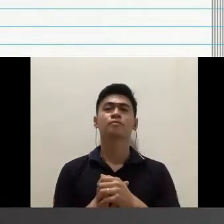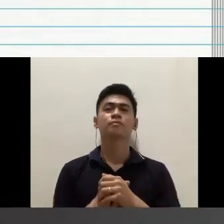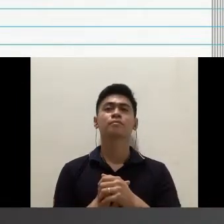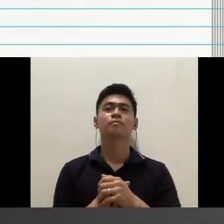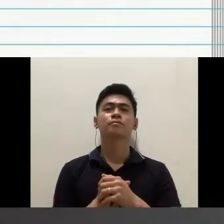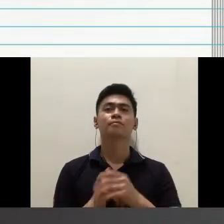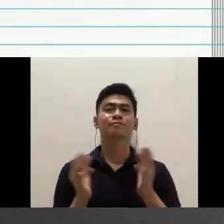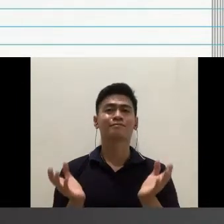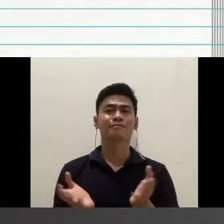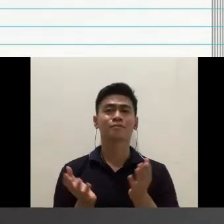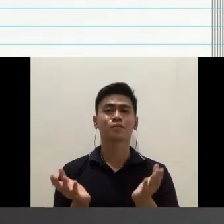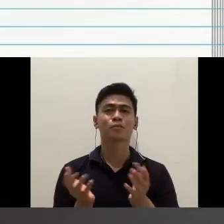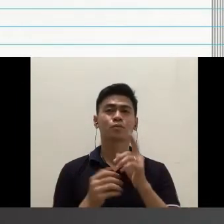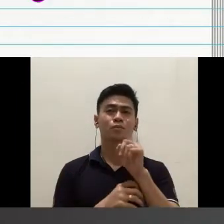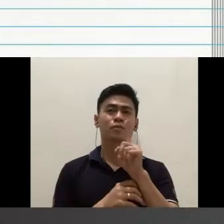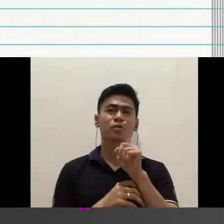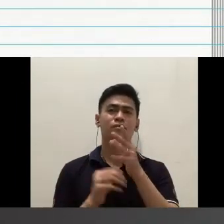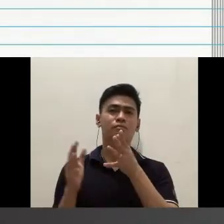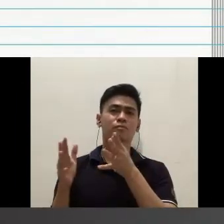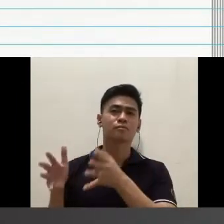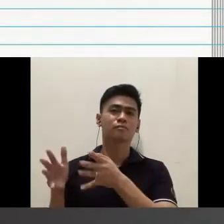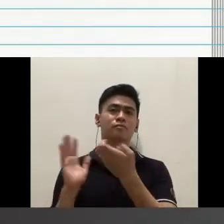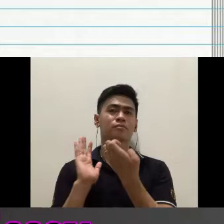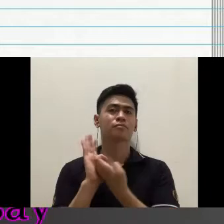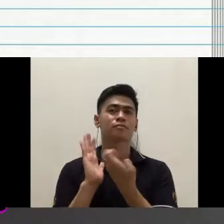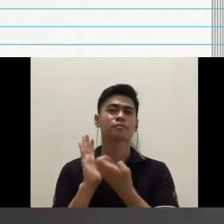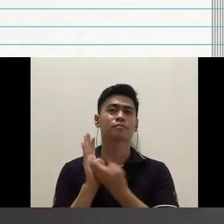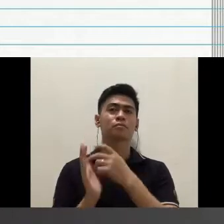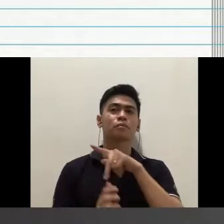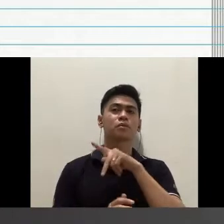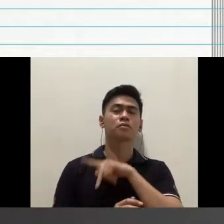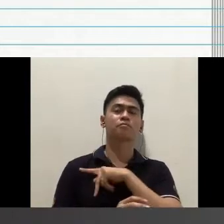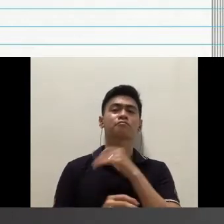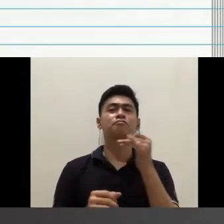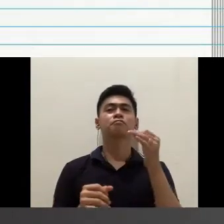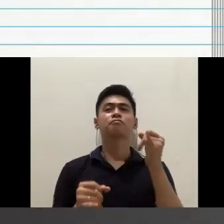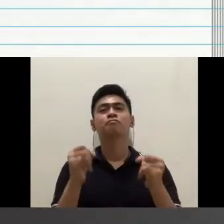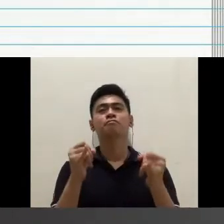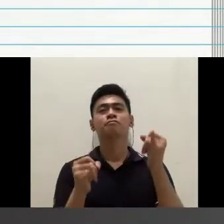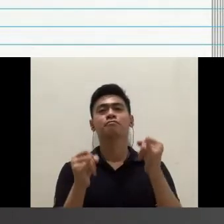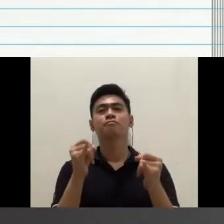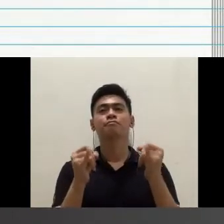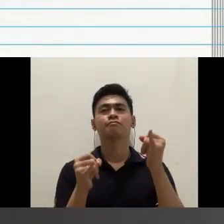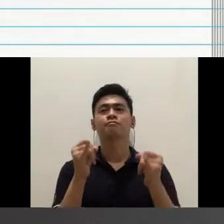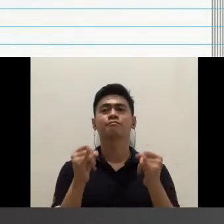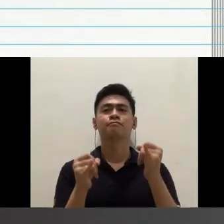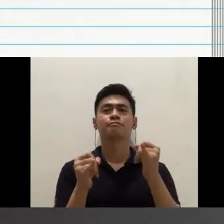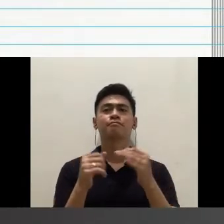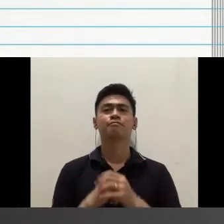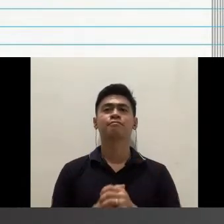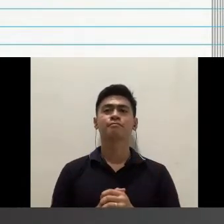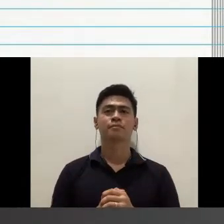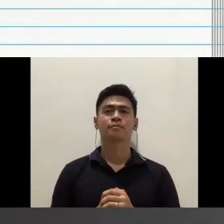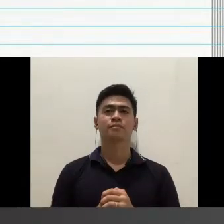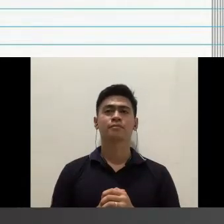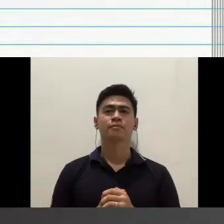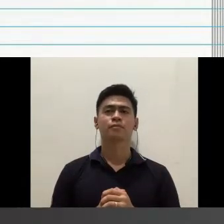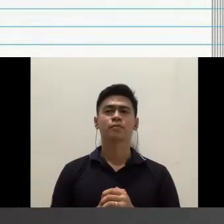What? You know another writing technique that presents an argument as well? What is